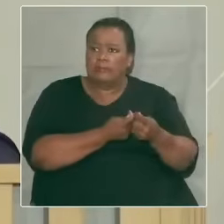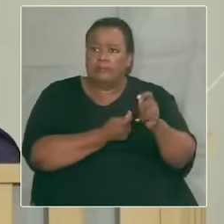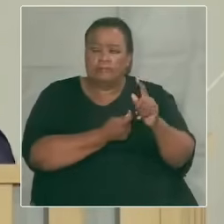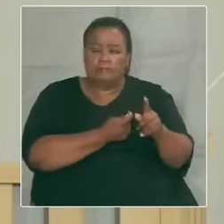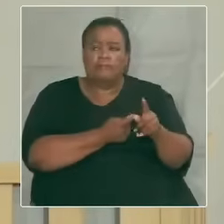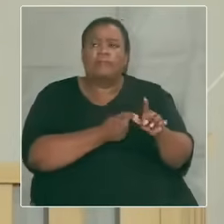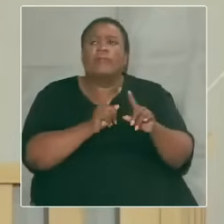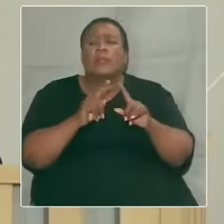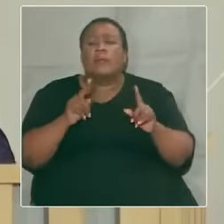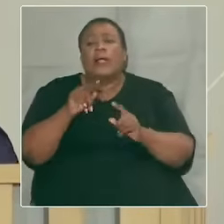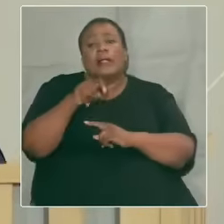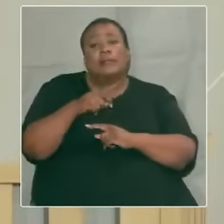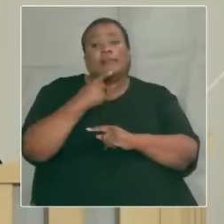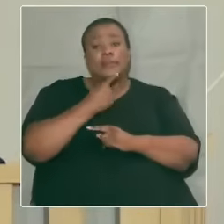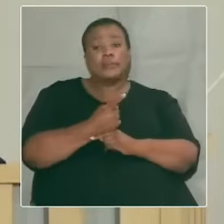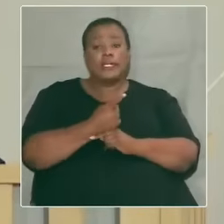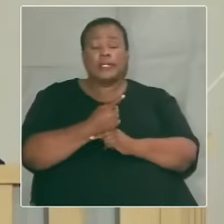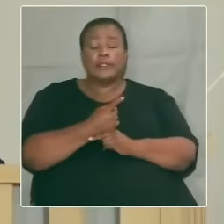of course, on the